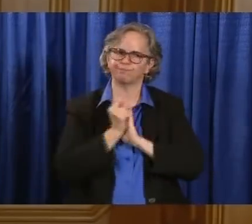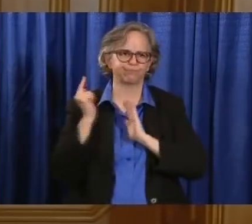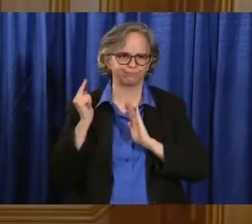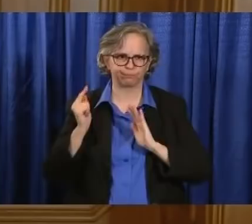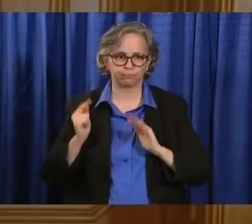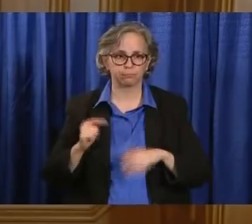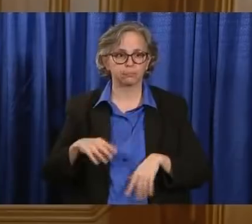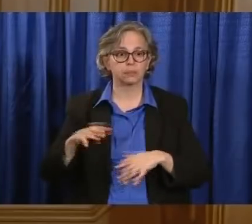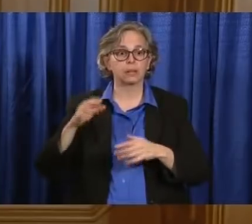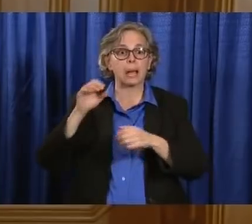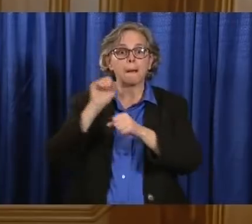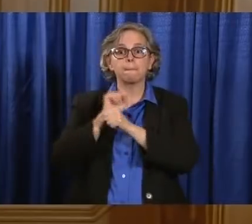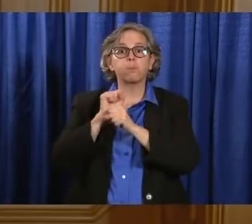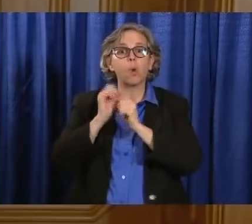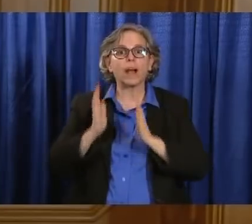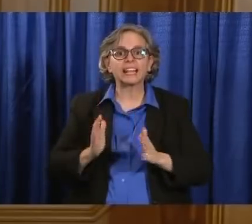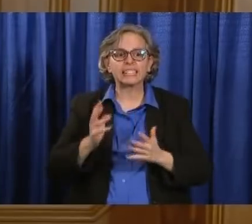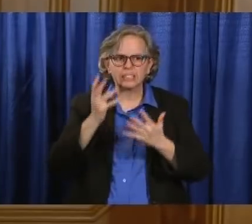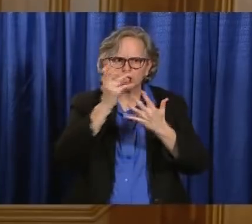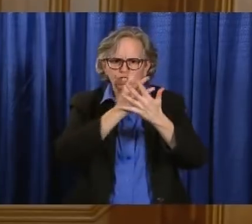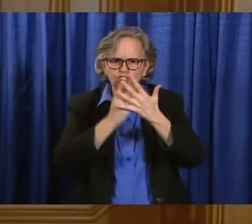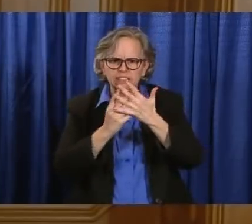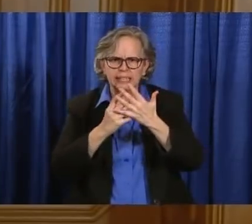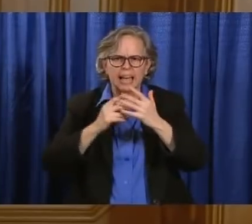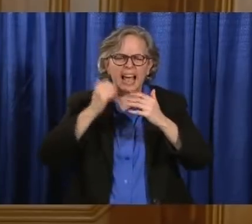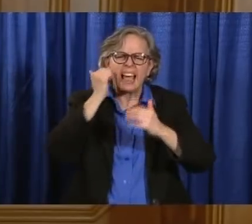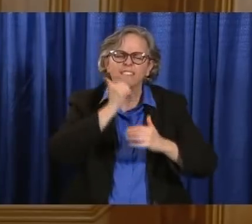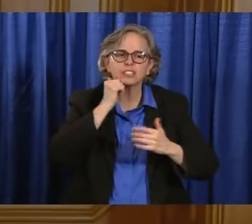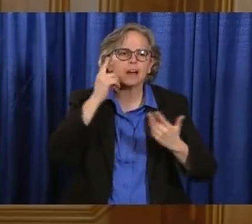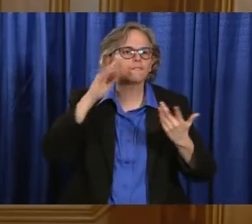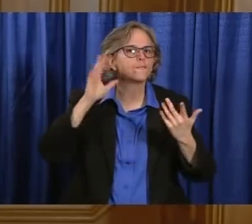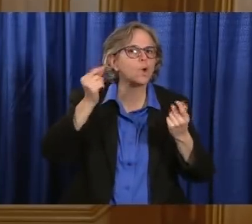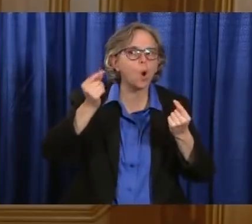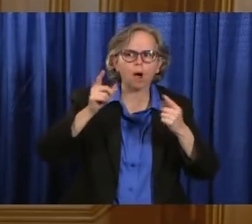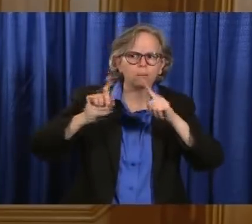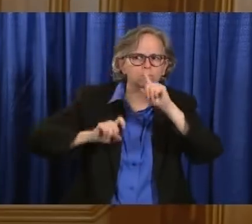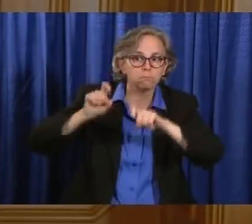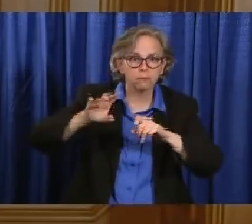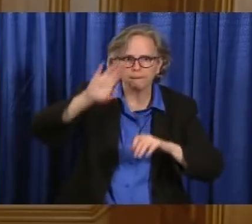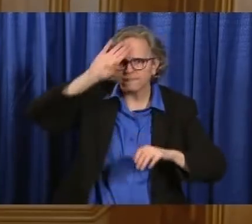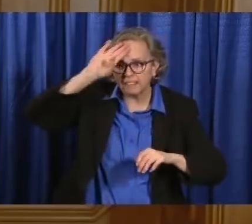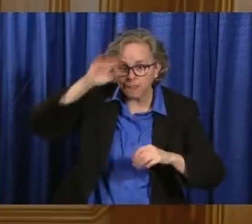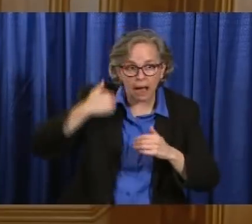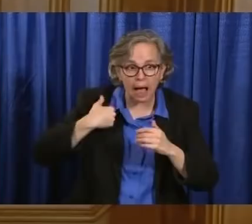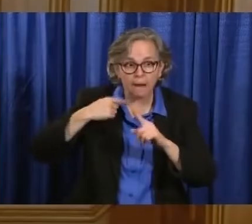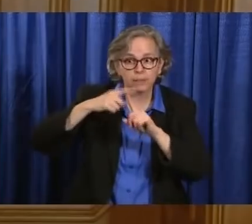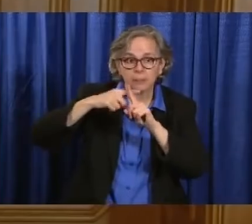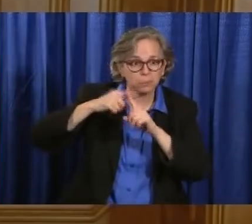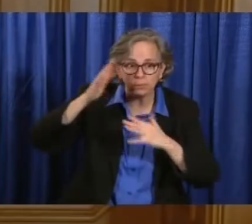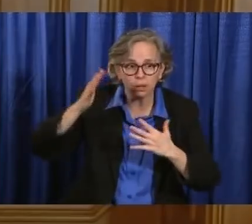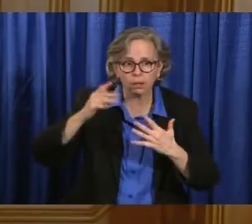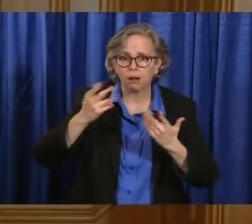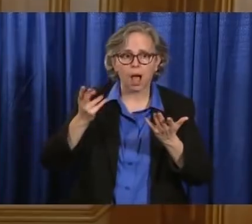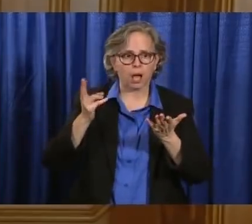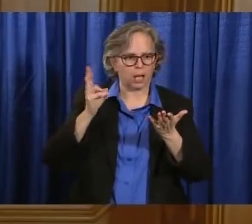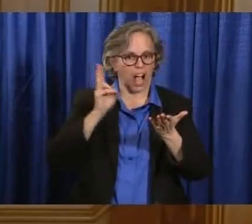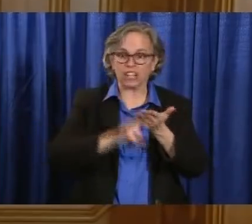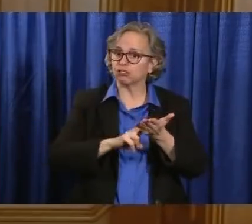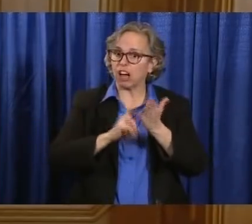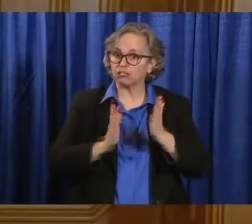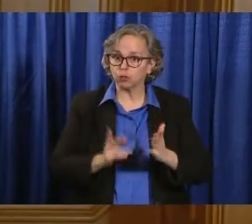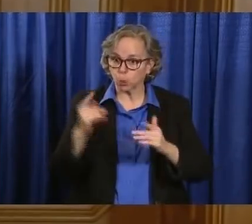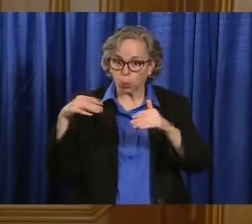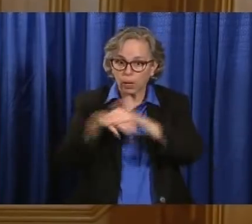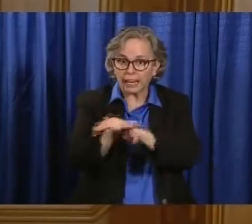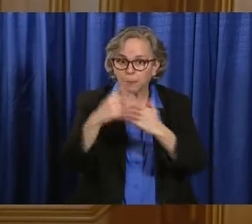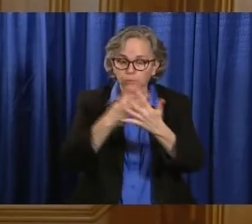day when they come in. All contractors are screened as well when they come